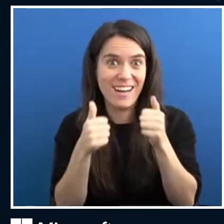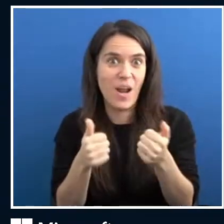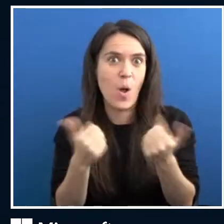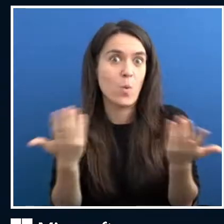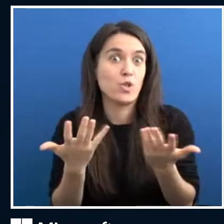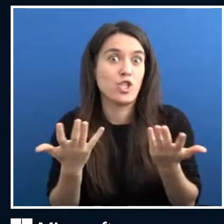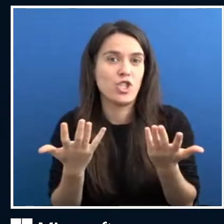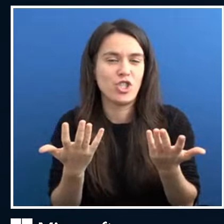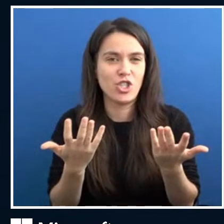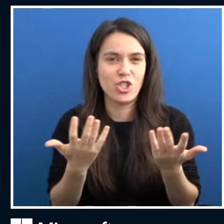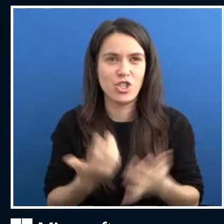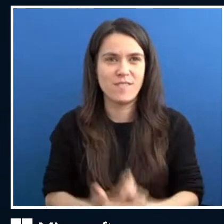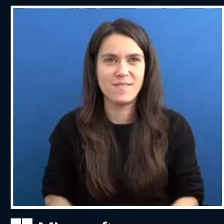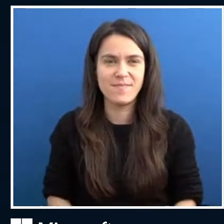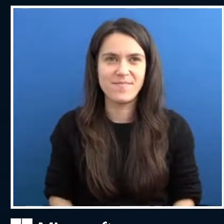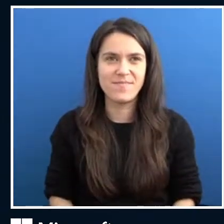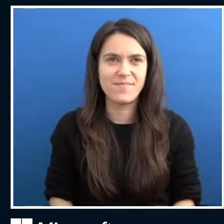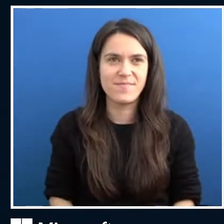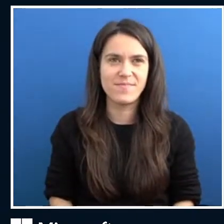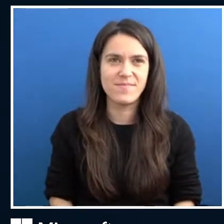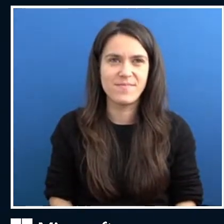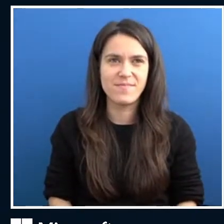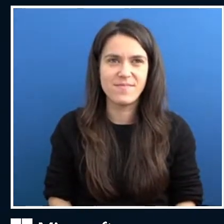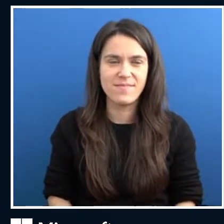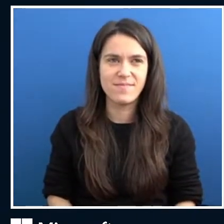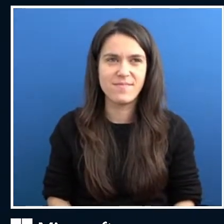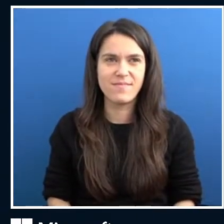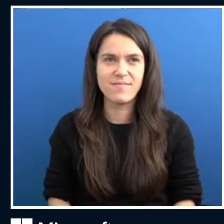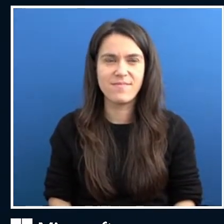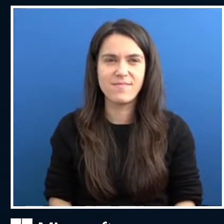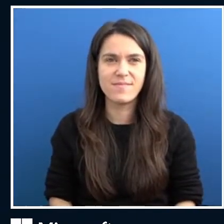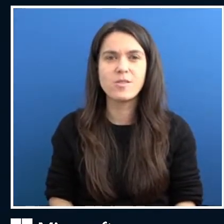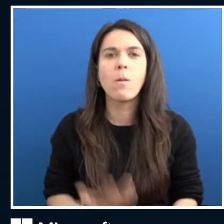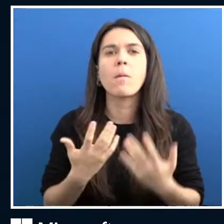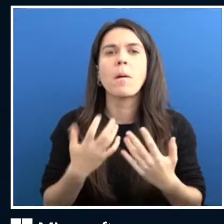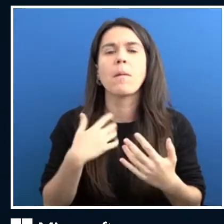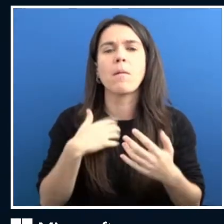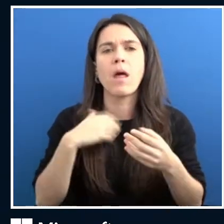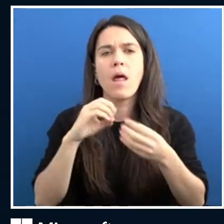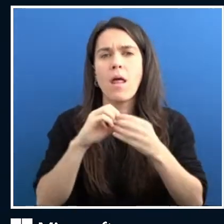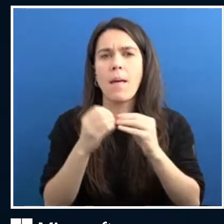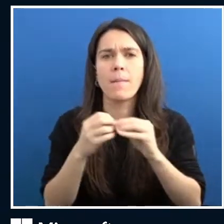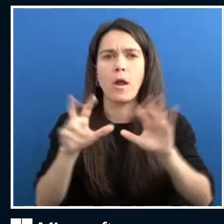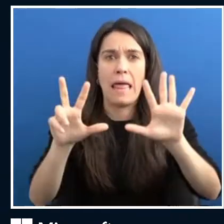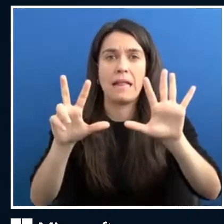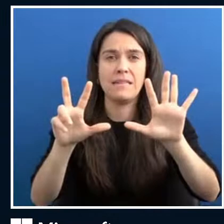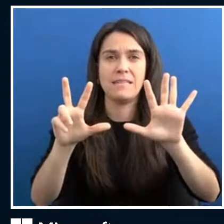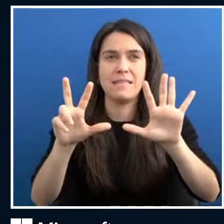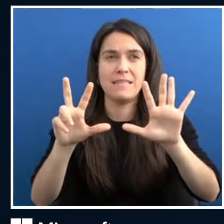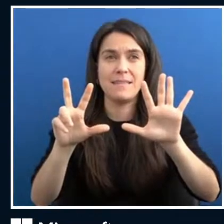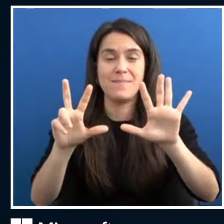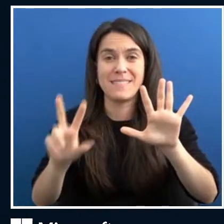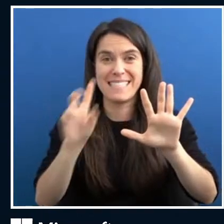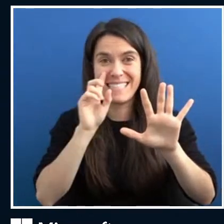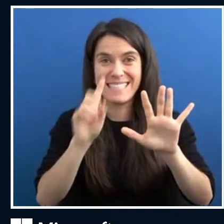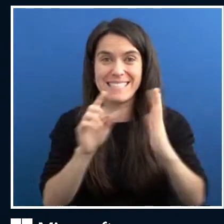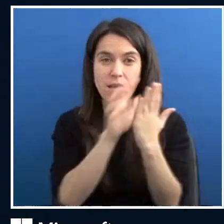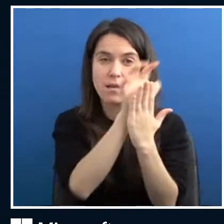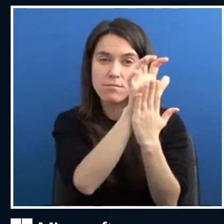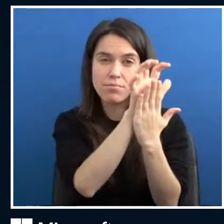oxygen's atomic number is 8. What you need from this text is, you don't need atomic number, you don't